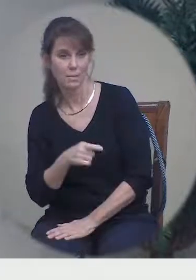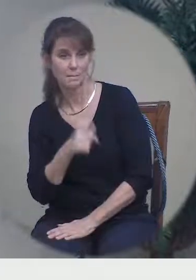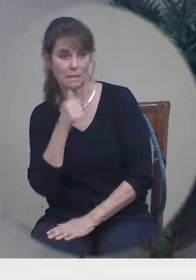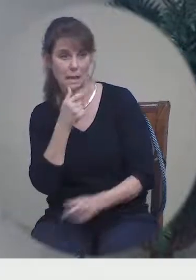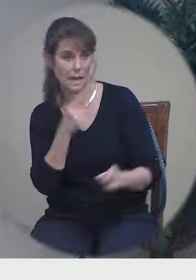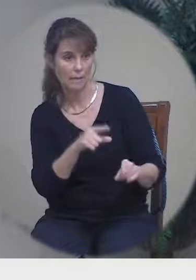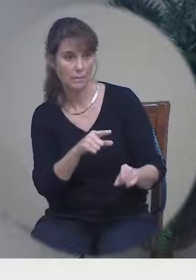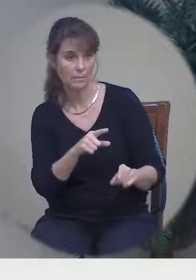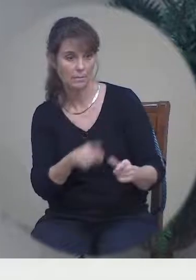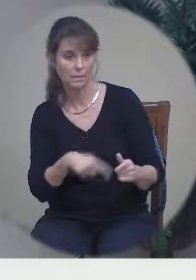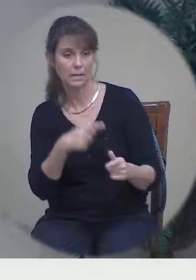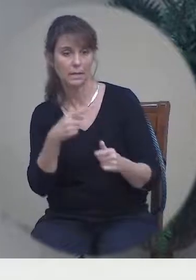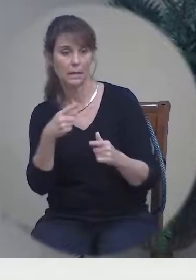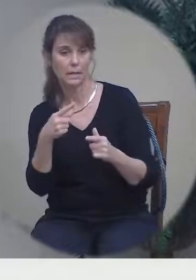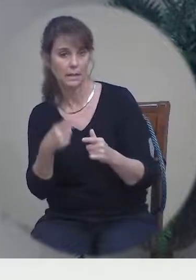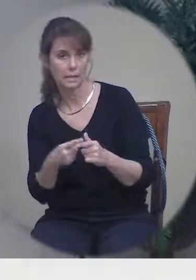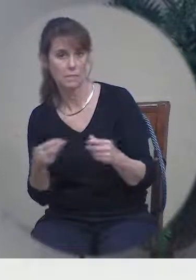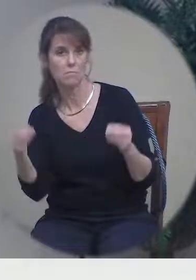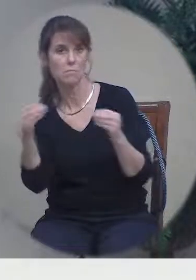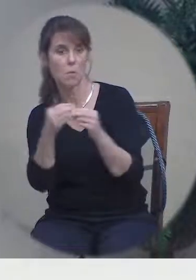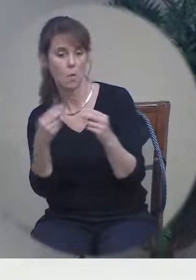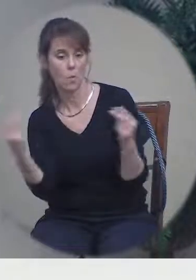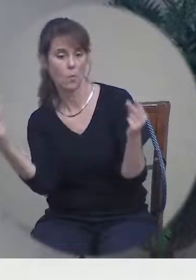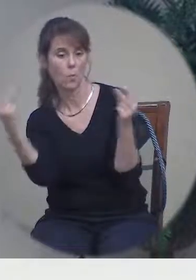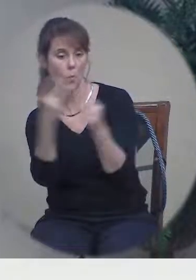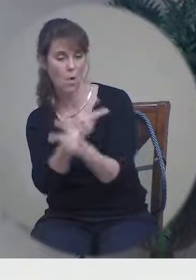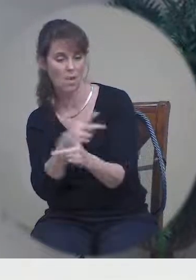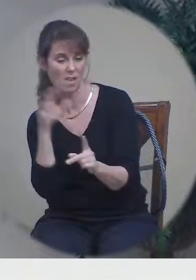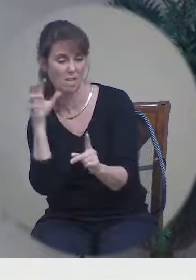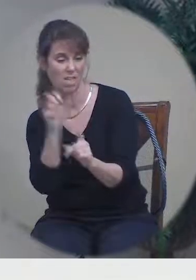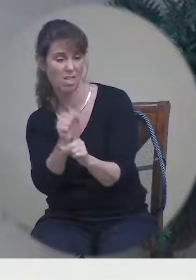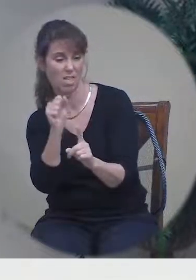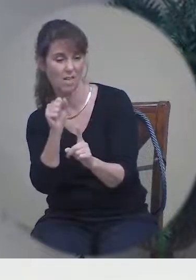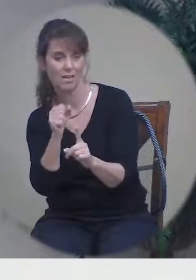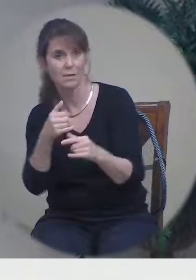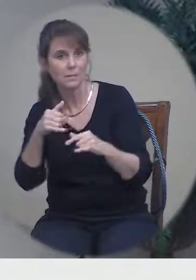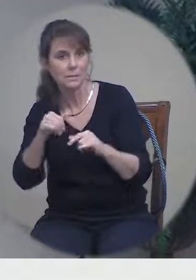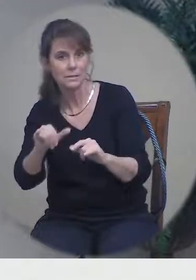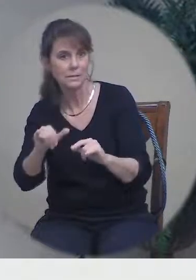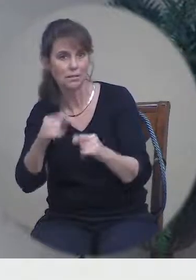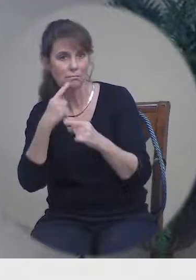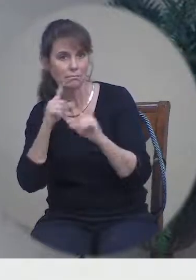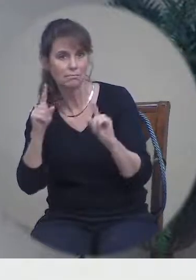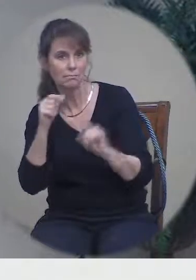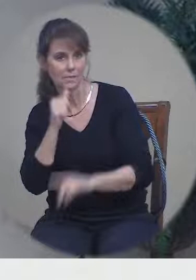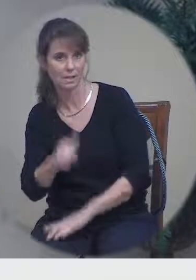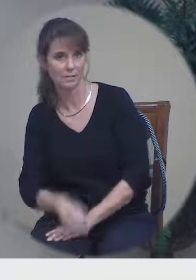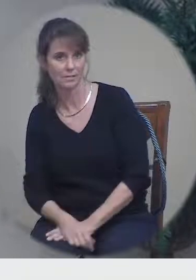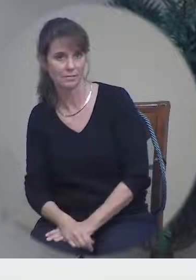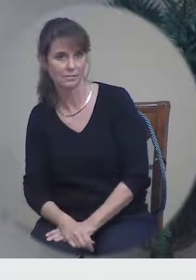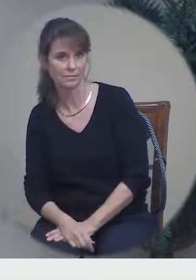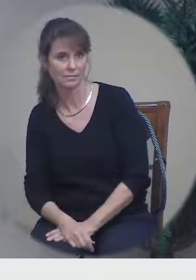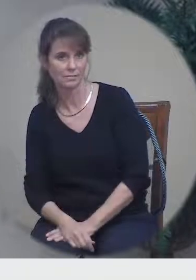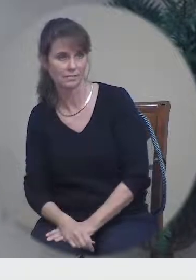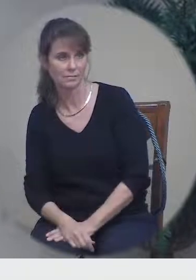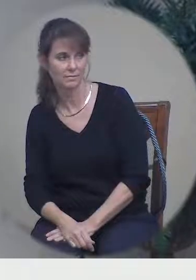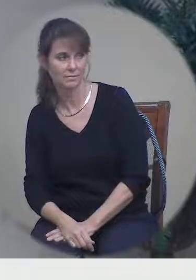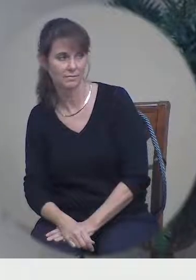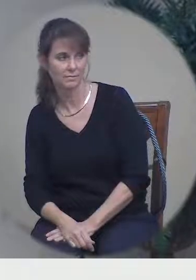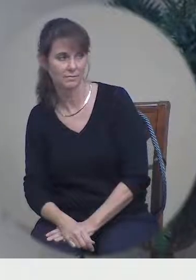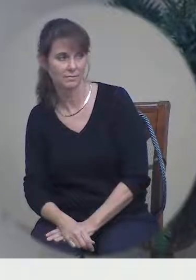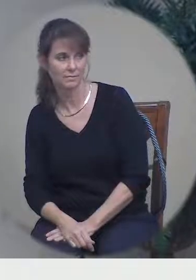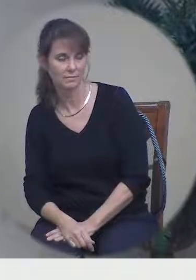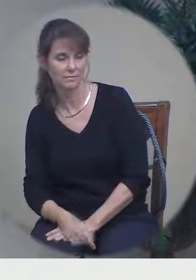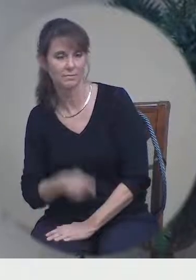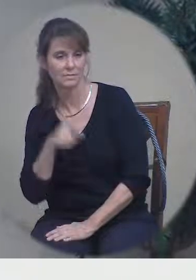his premise is, that if you take everything away from man, he'll be just like I am. He will curse you